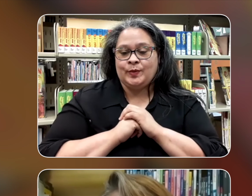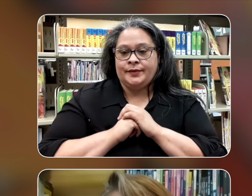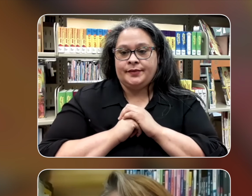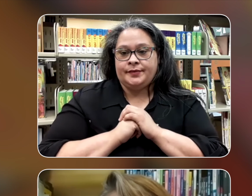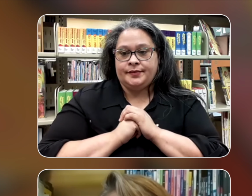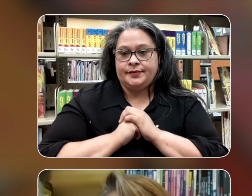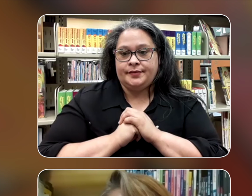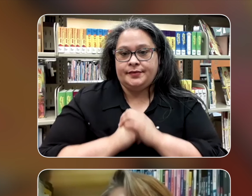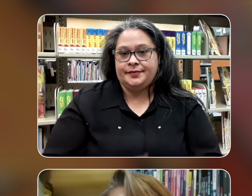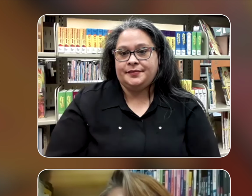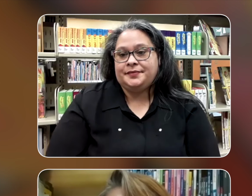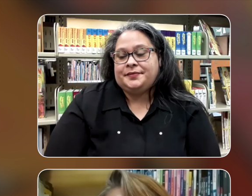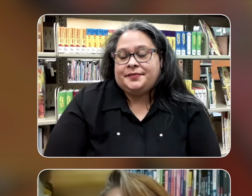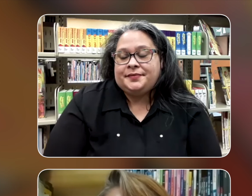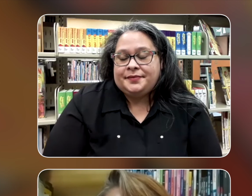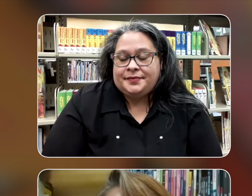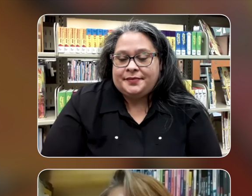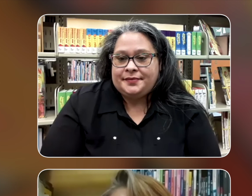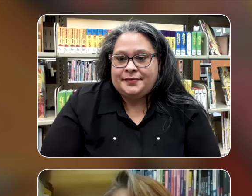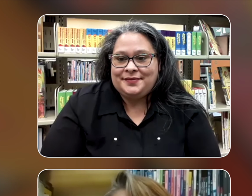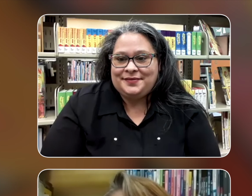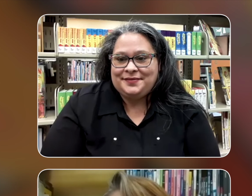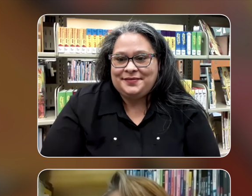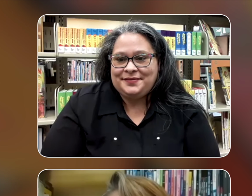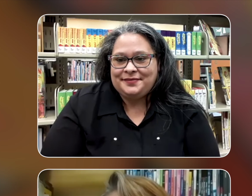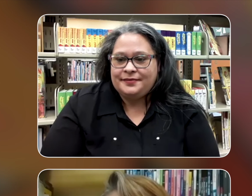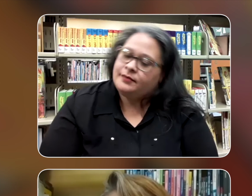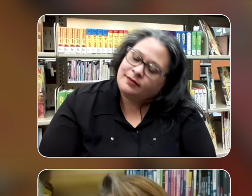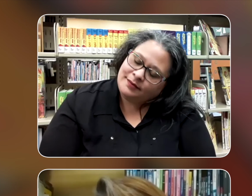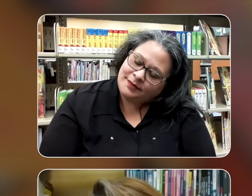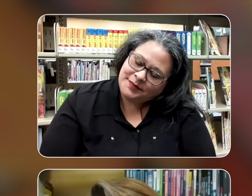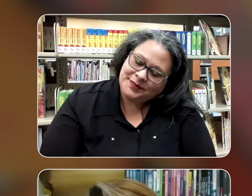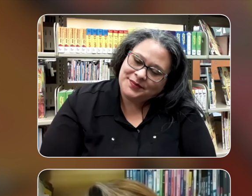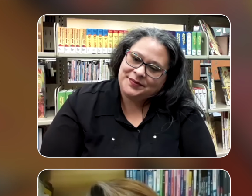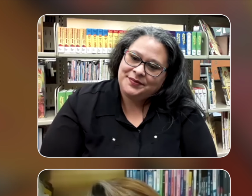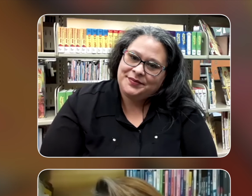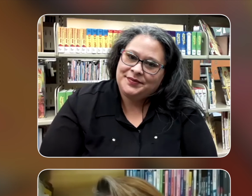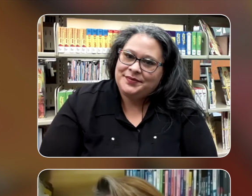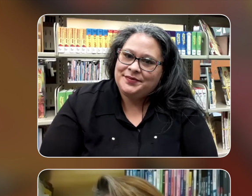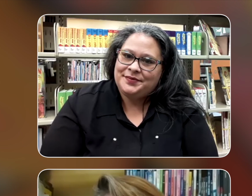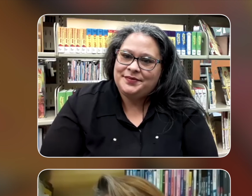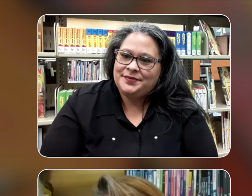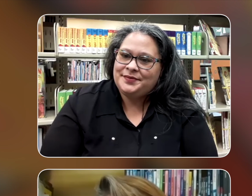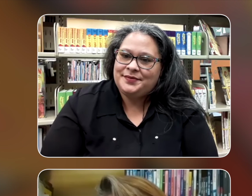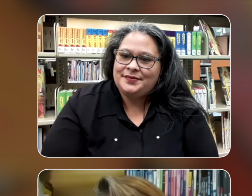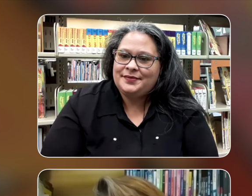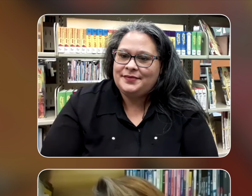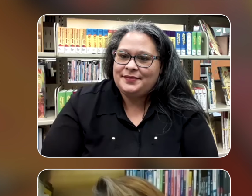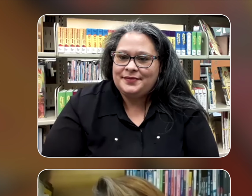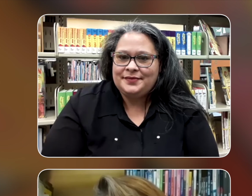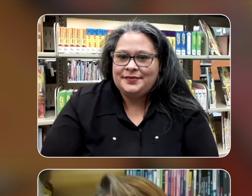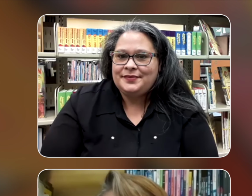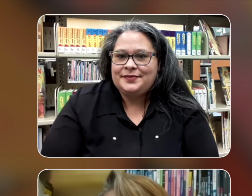nombre. Marisol McDonald dice, esto no combina. En la escuela aprendemos a escribir en